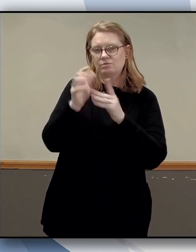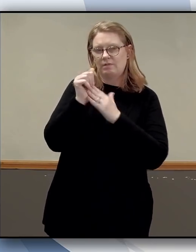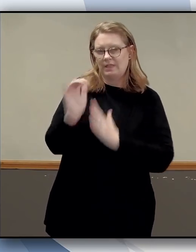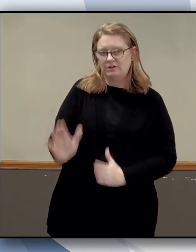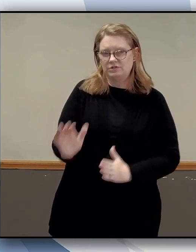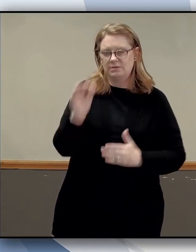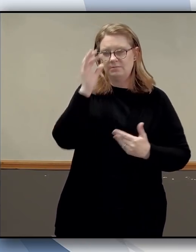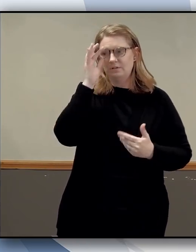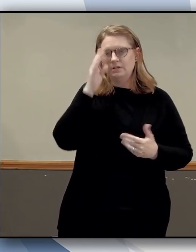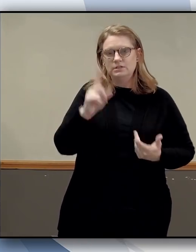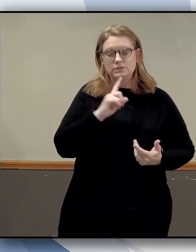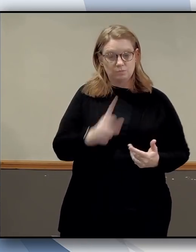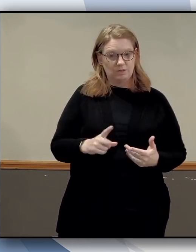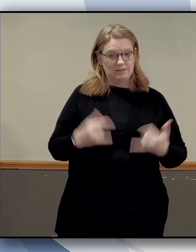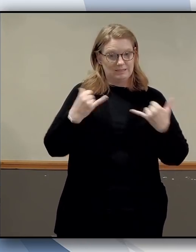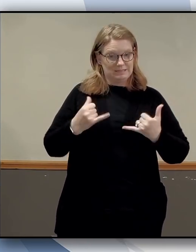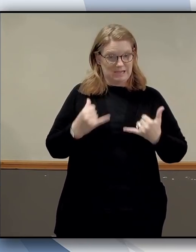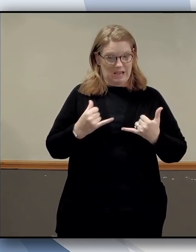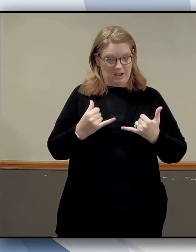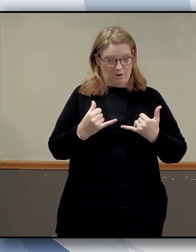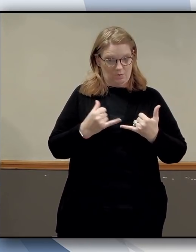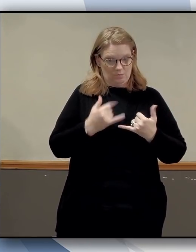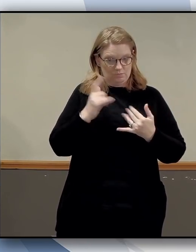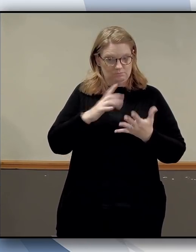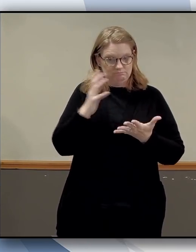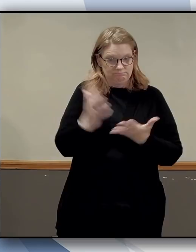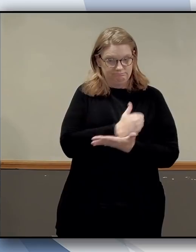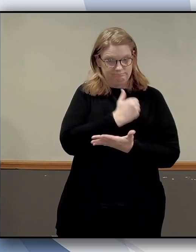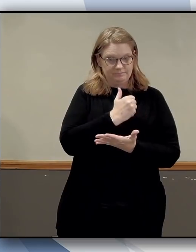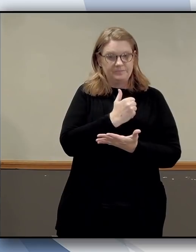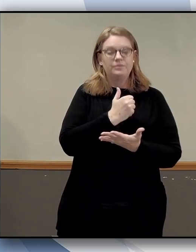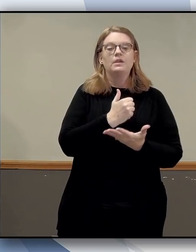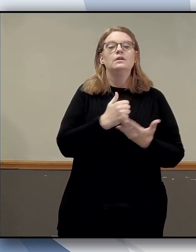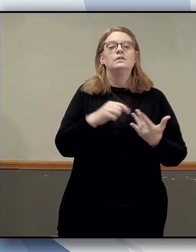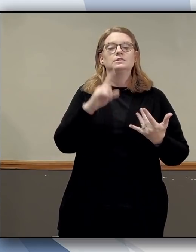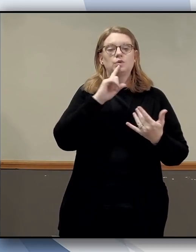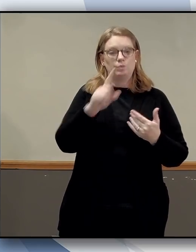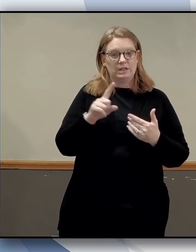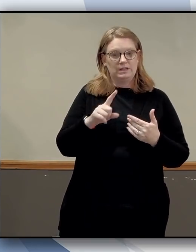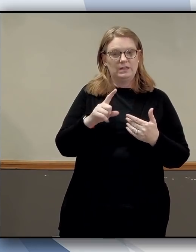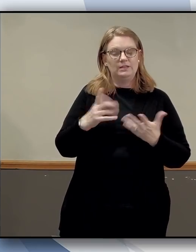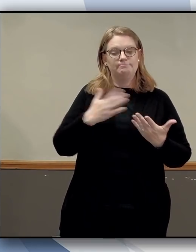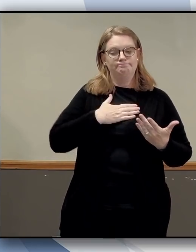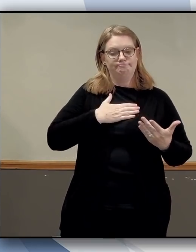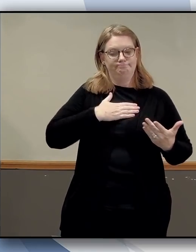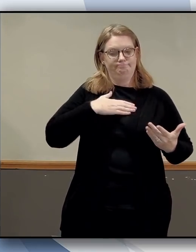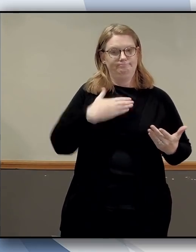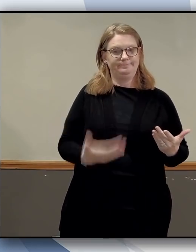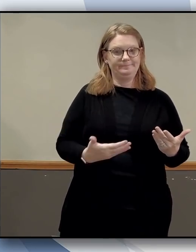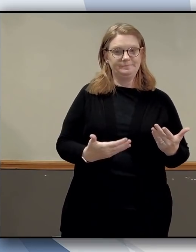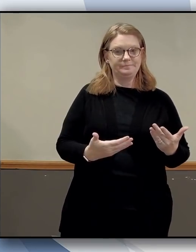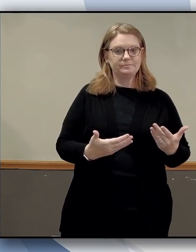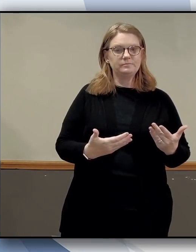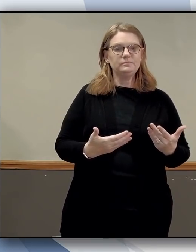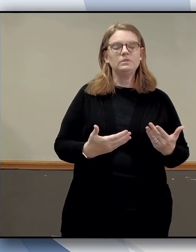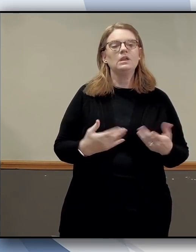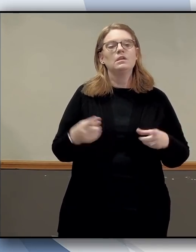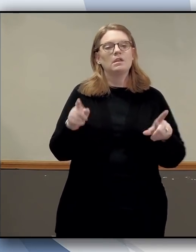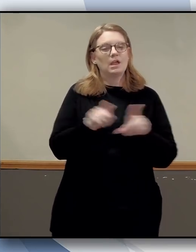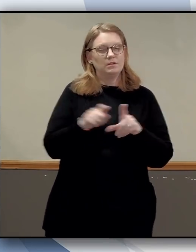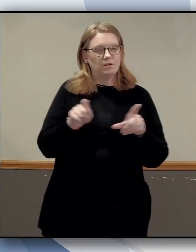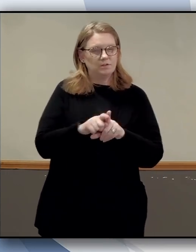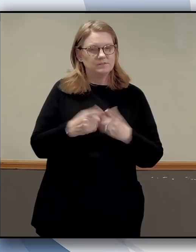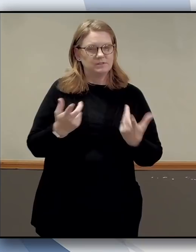now is the time for us to, as North Dakotans do, to buckle down, to step up. And in this case, we need to make some